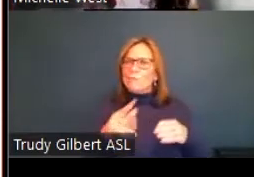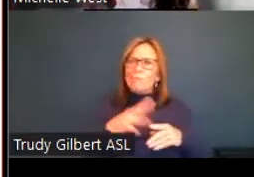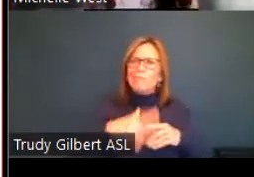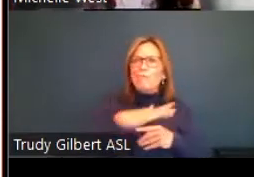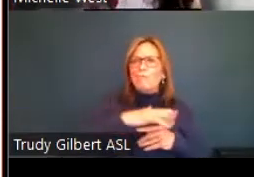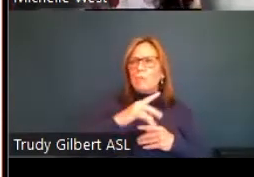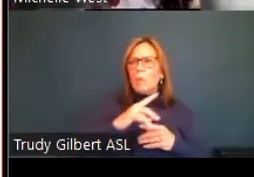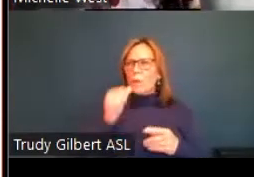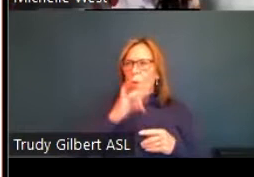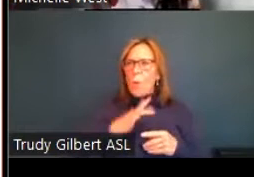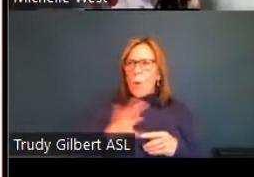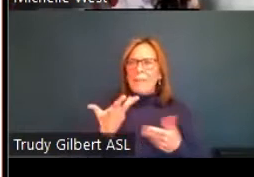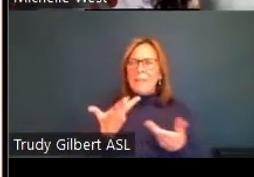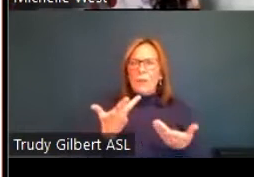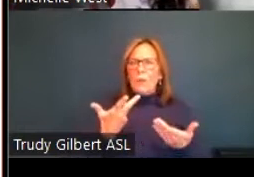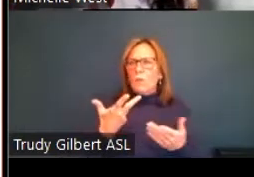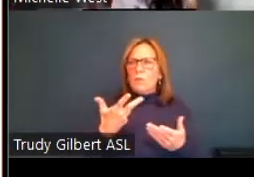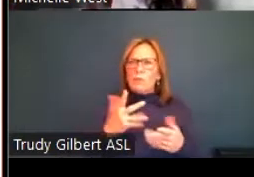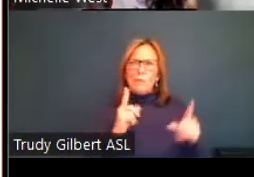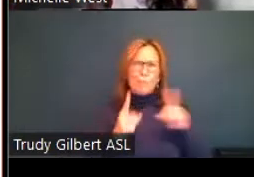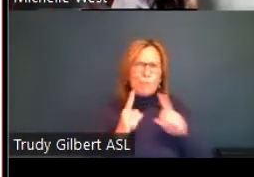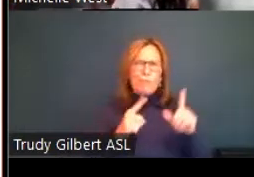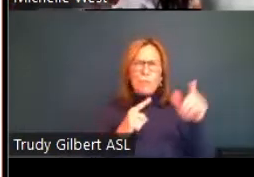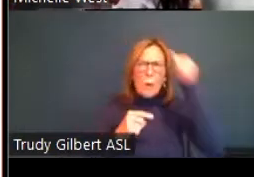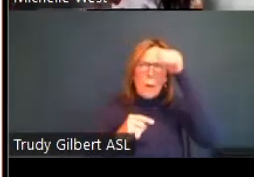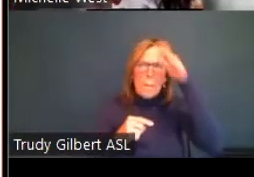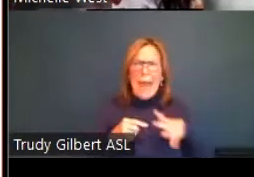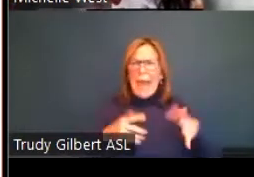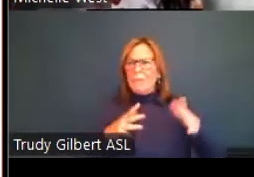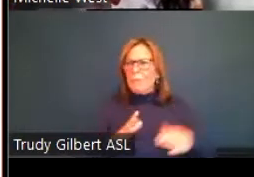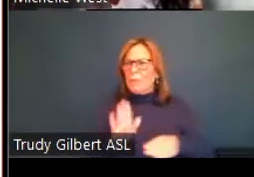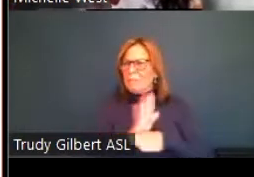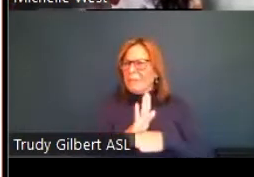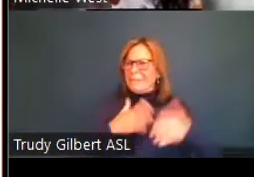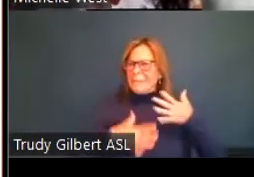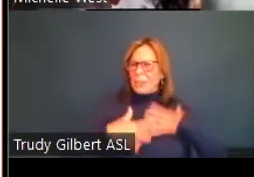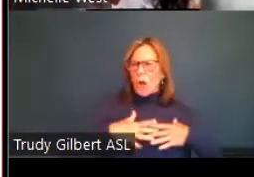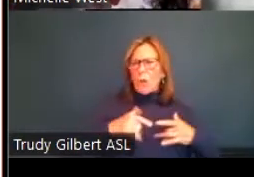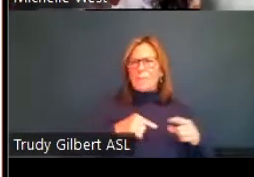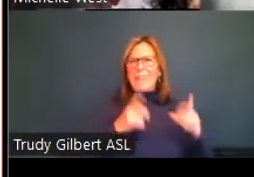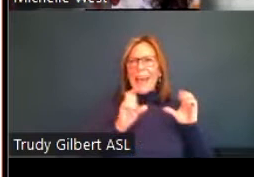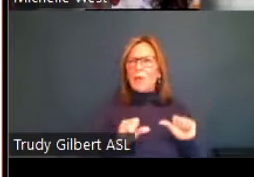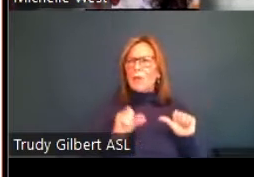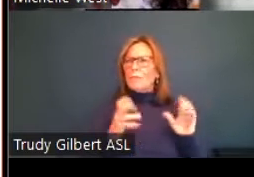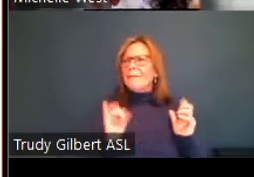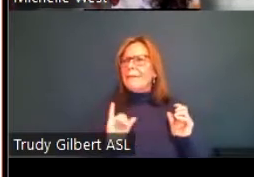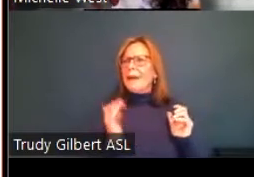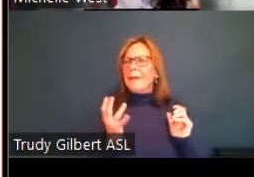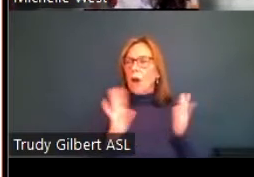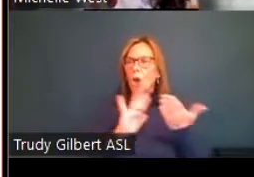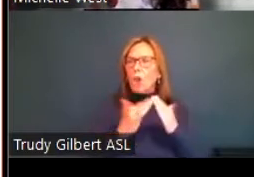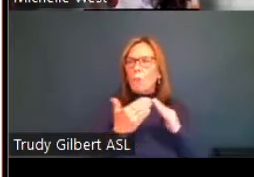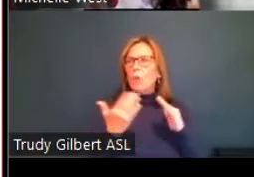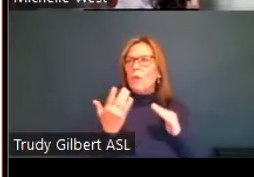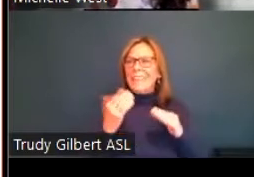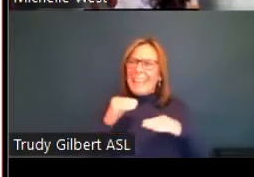man in business attire. And that one could be something like a community influencer,